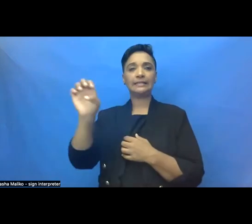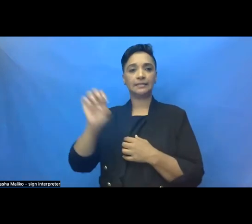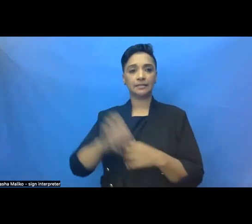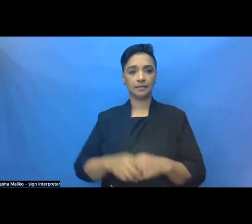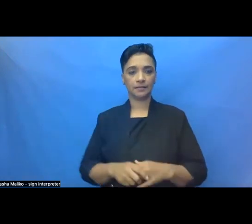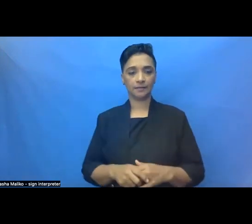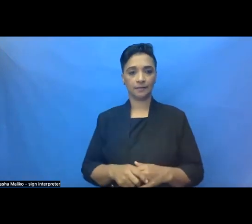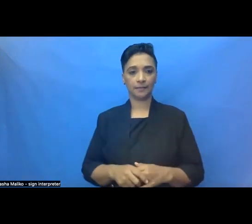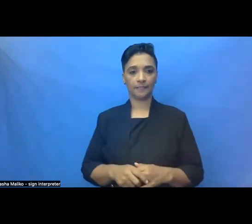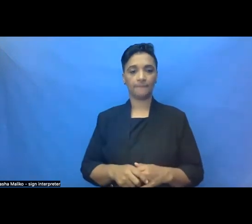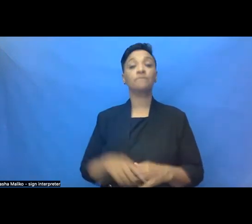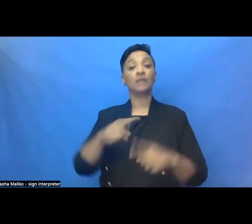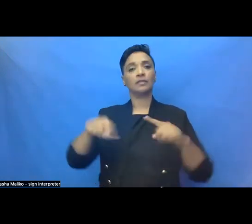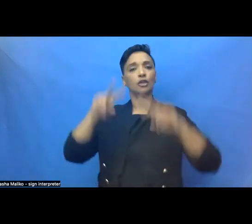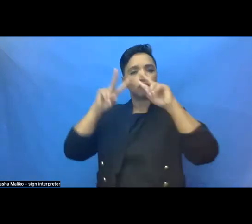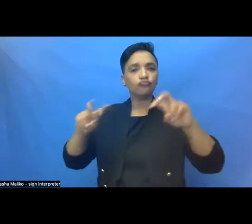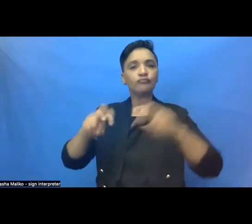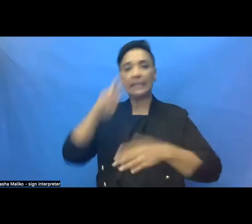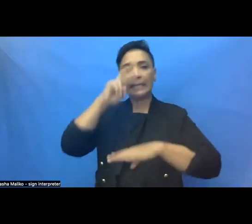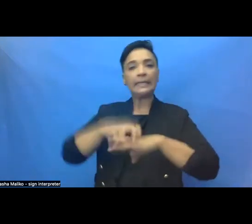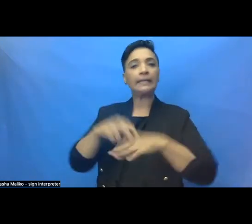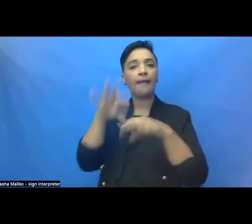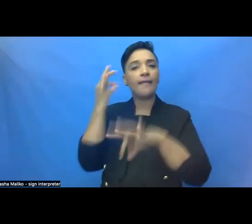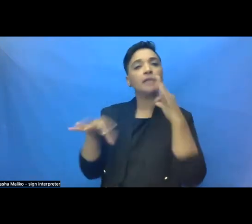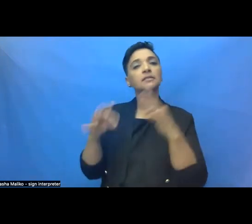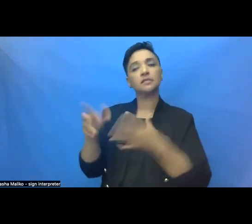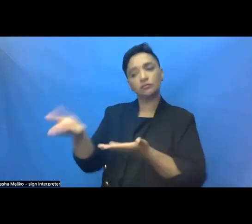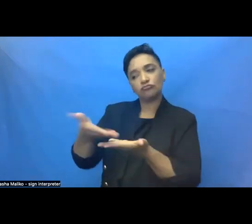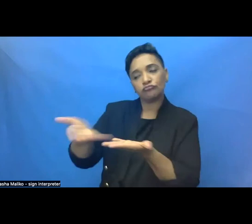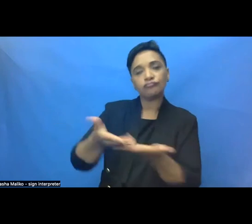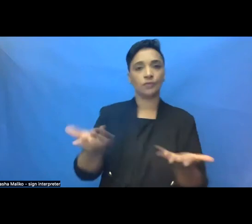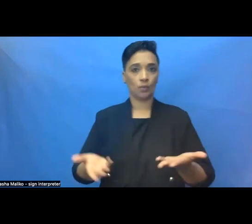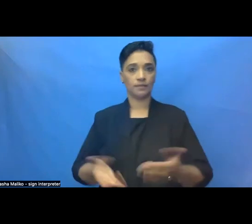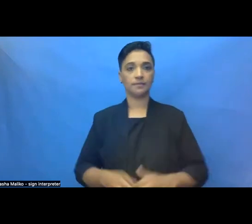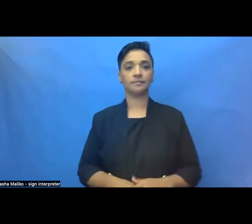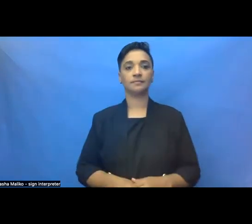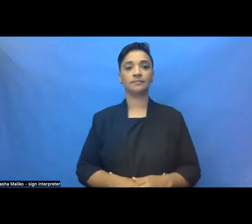holding a needs analysis. And I would like